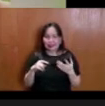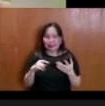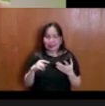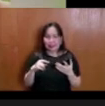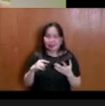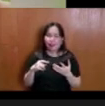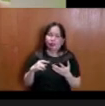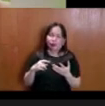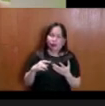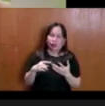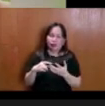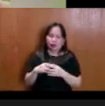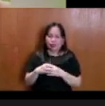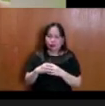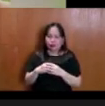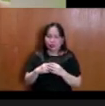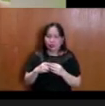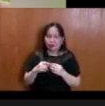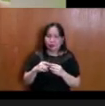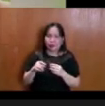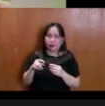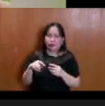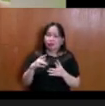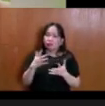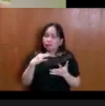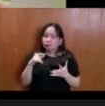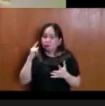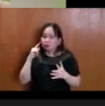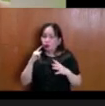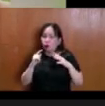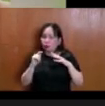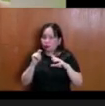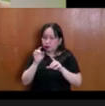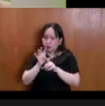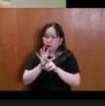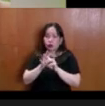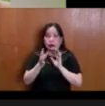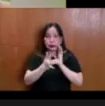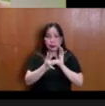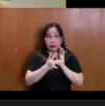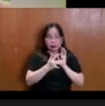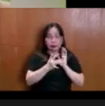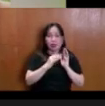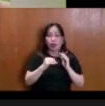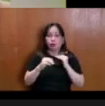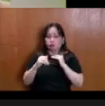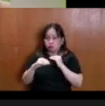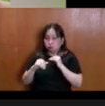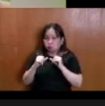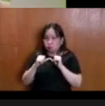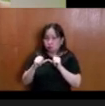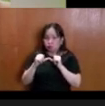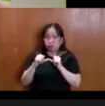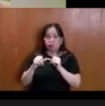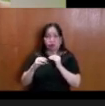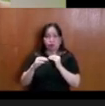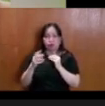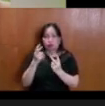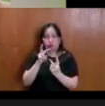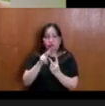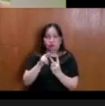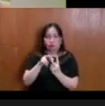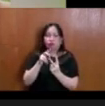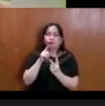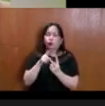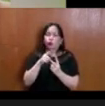that belongs to the top agenda of the BSP. In fact, digitalization and sustainability are one of our